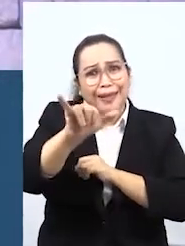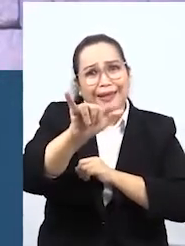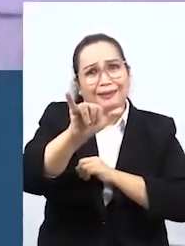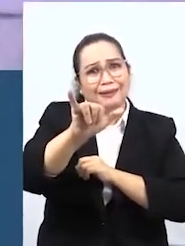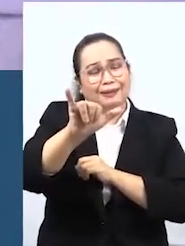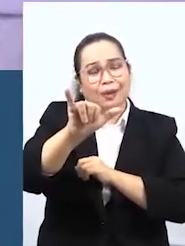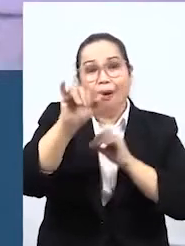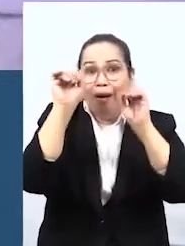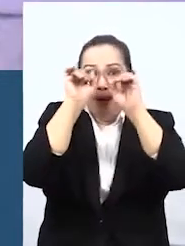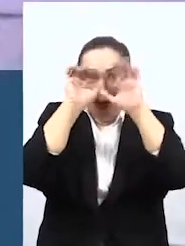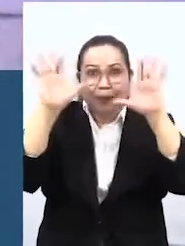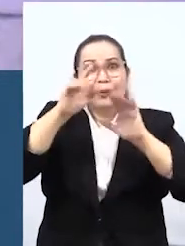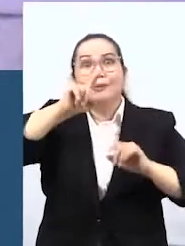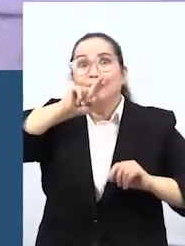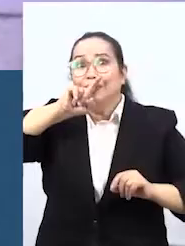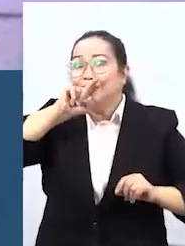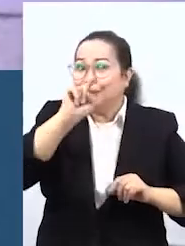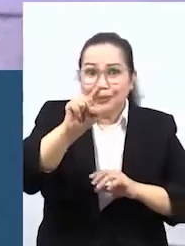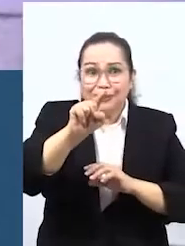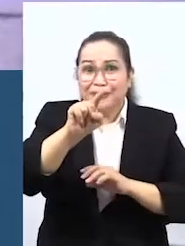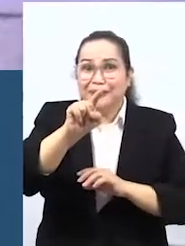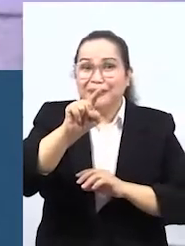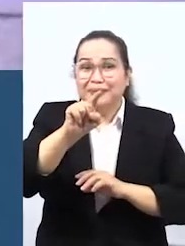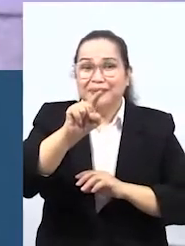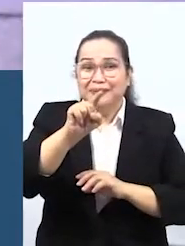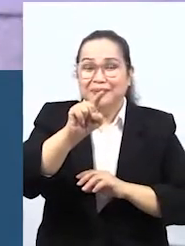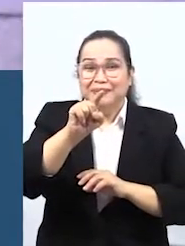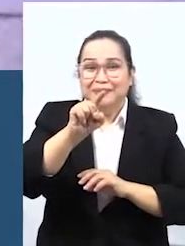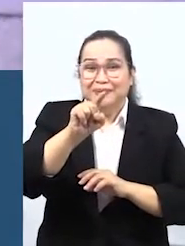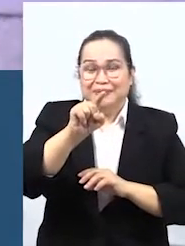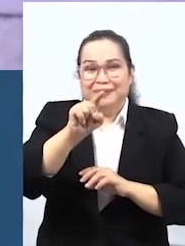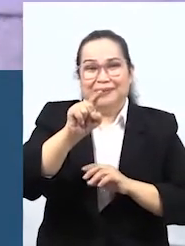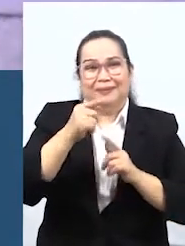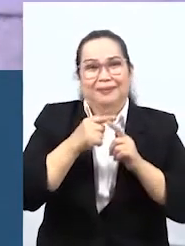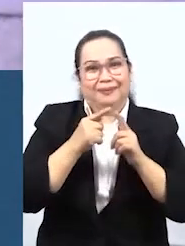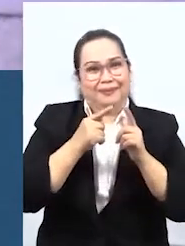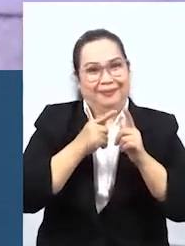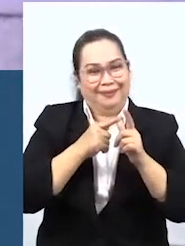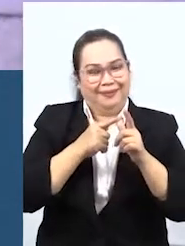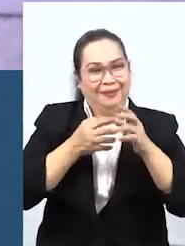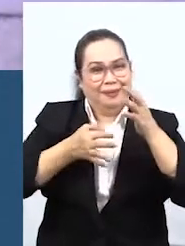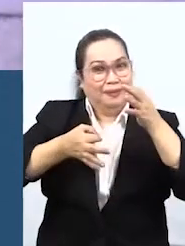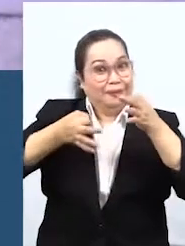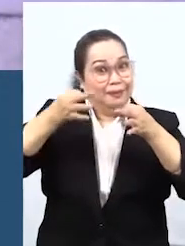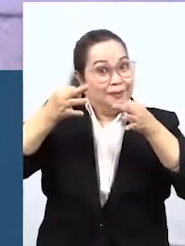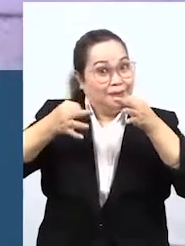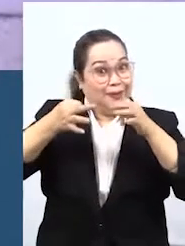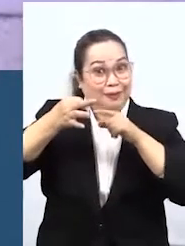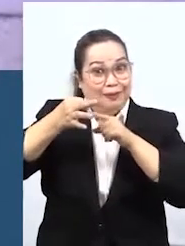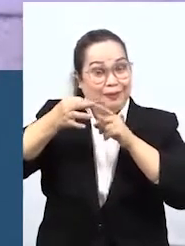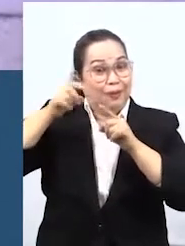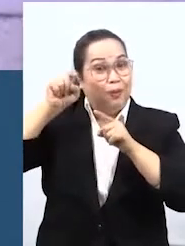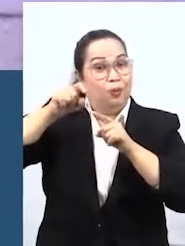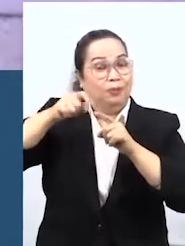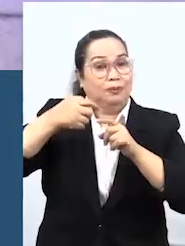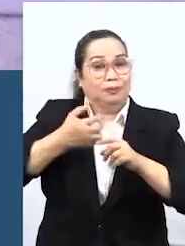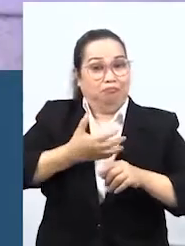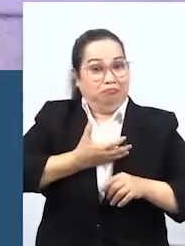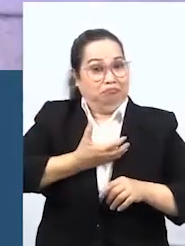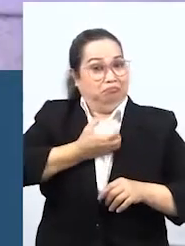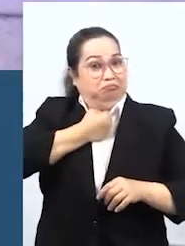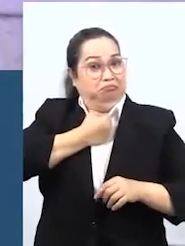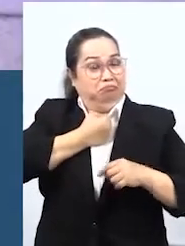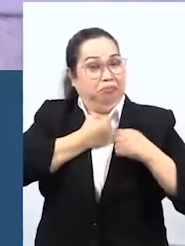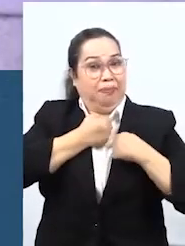it's amazing an know and then this judge was only concerned for his own relief But